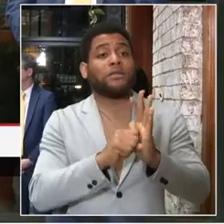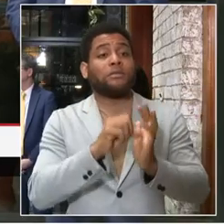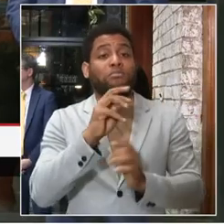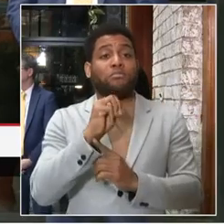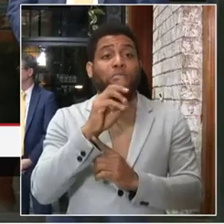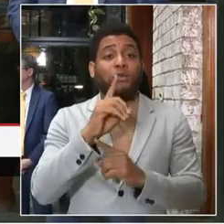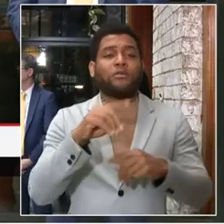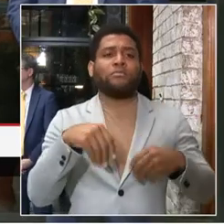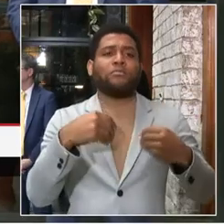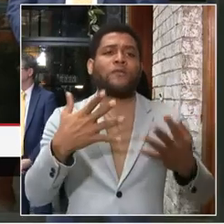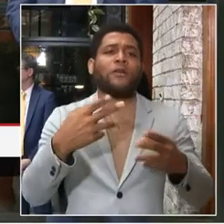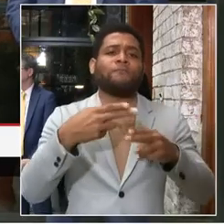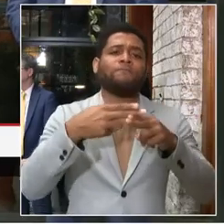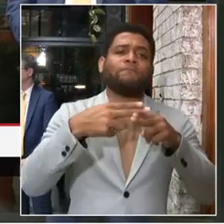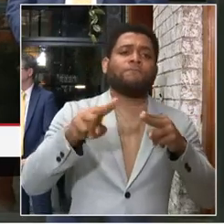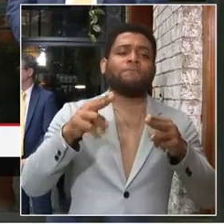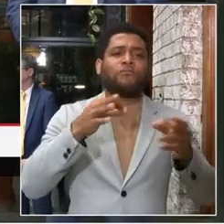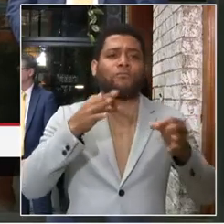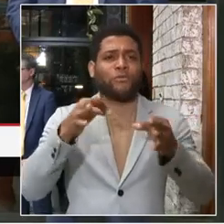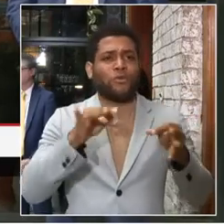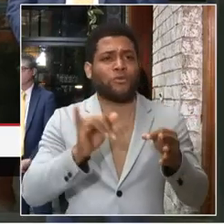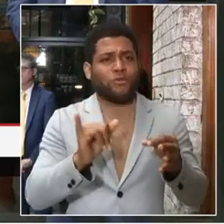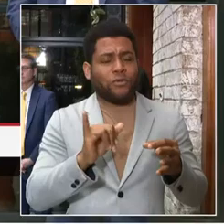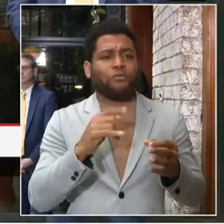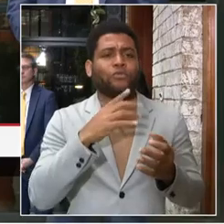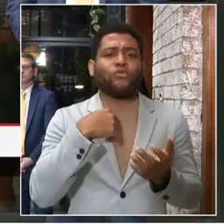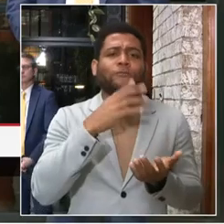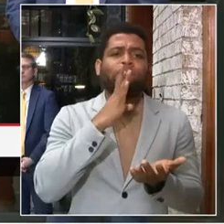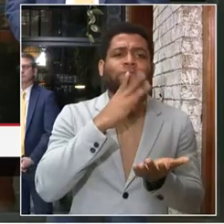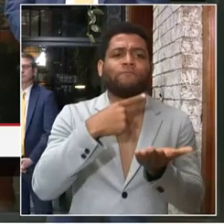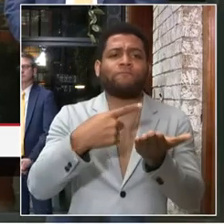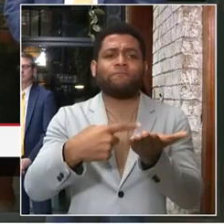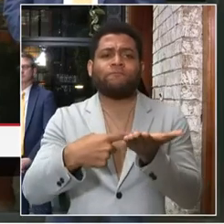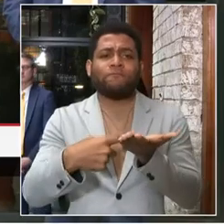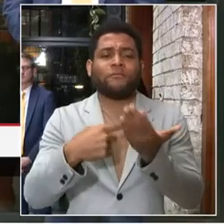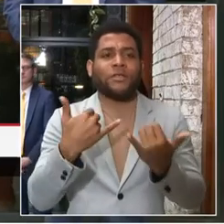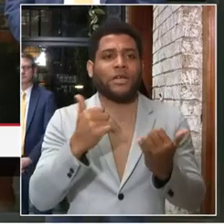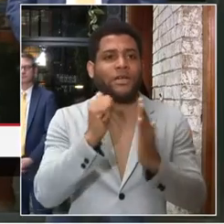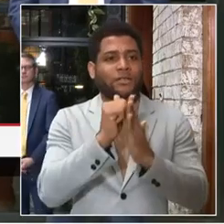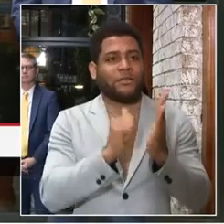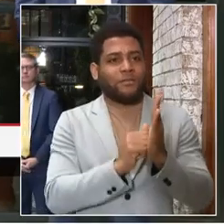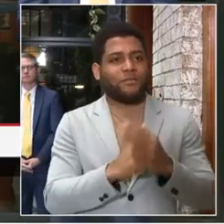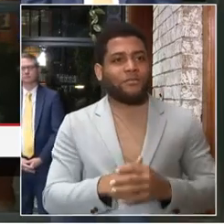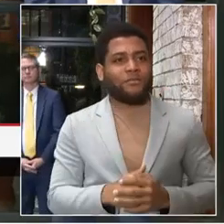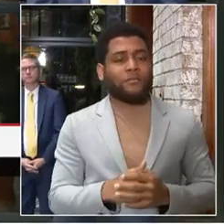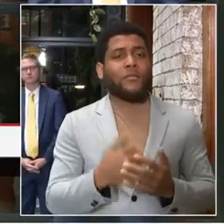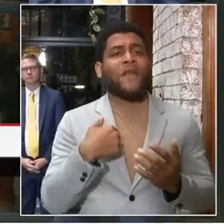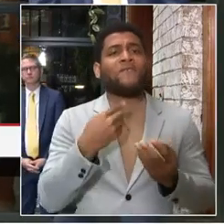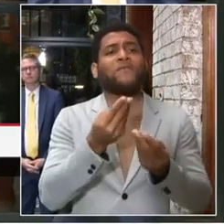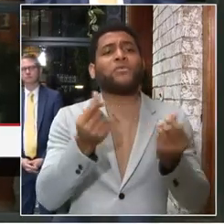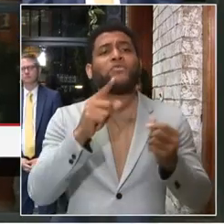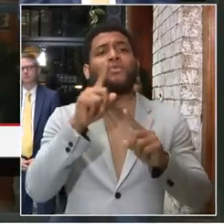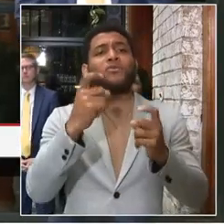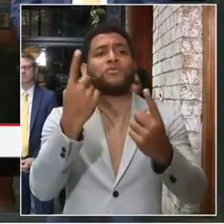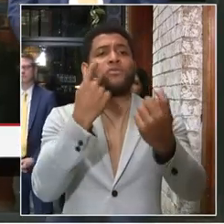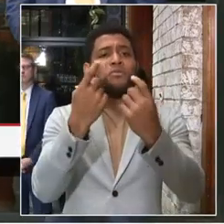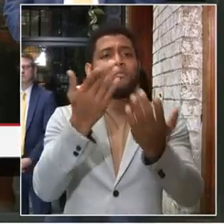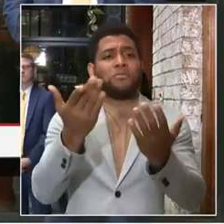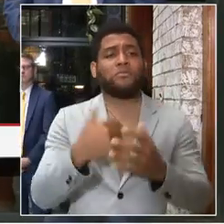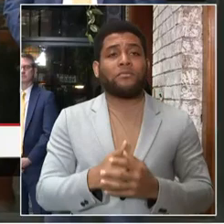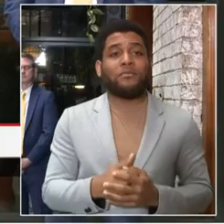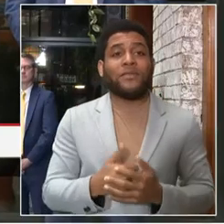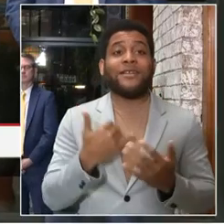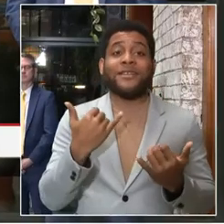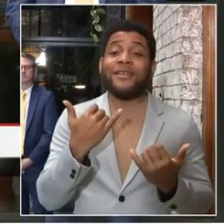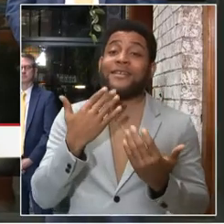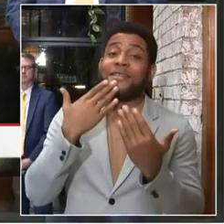as well. So we'll talk about the agenda for this meeting. Yes? Okay, just a couple of questions. Thanks for doing this. Sure. On